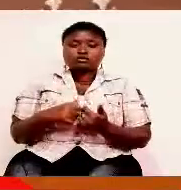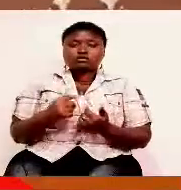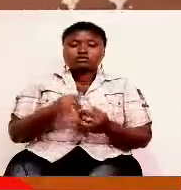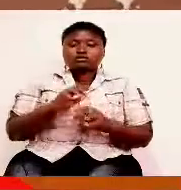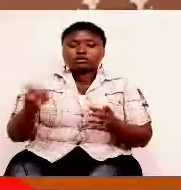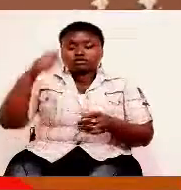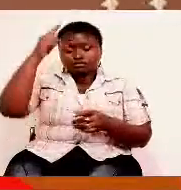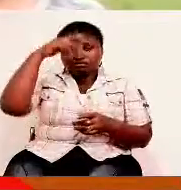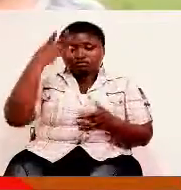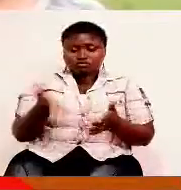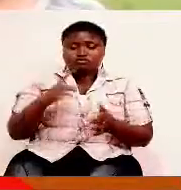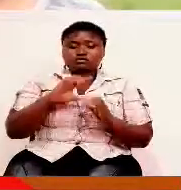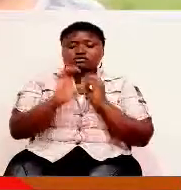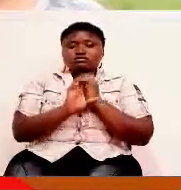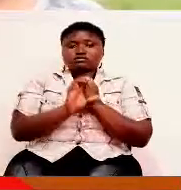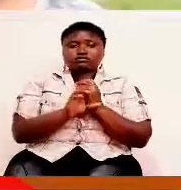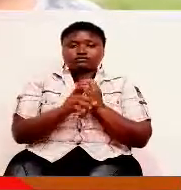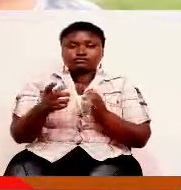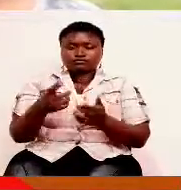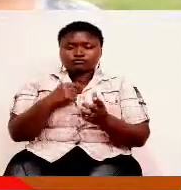forithi kaunti-ini ino. From